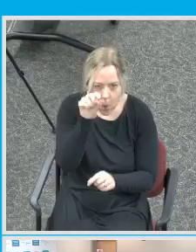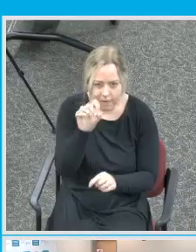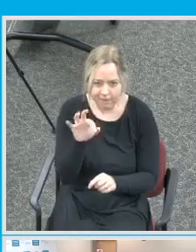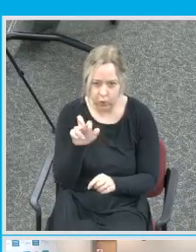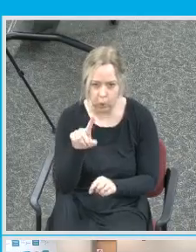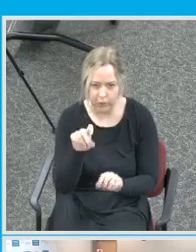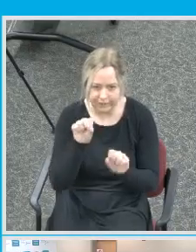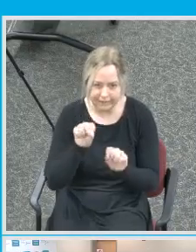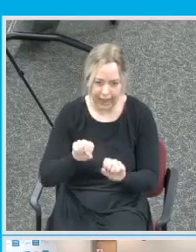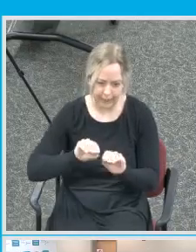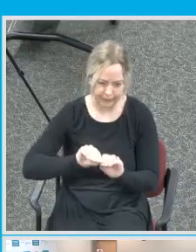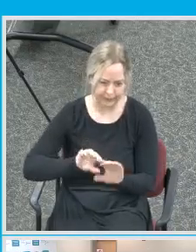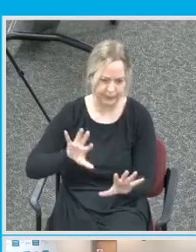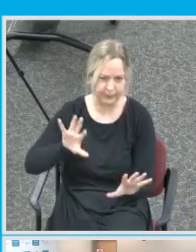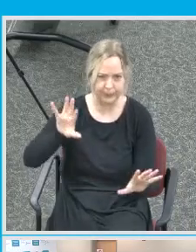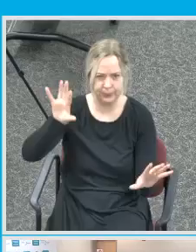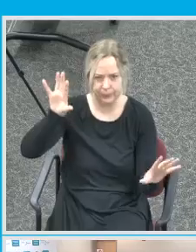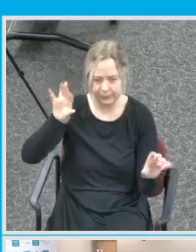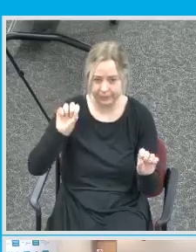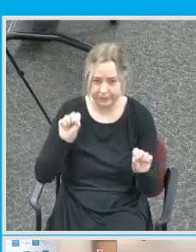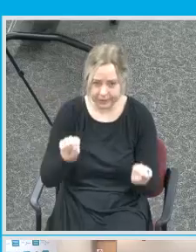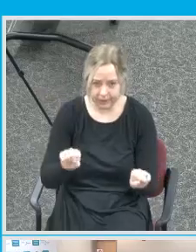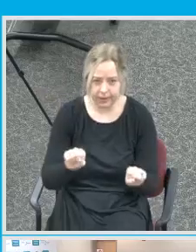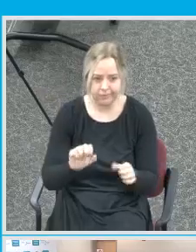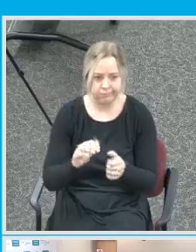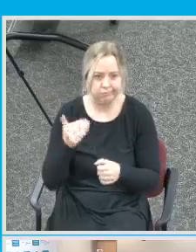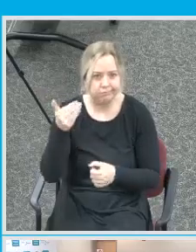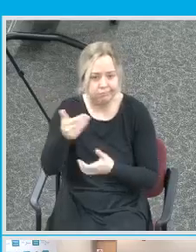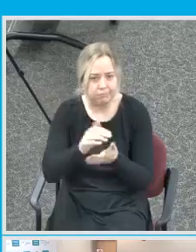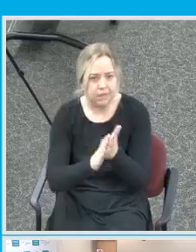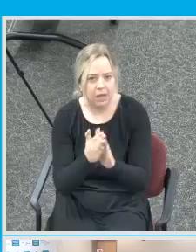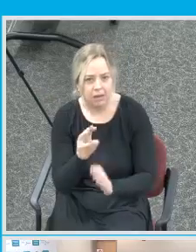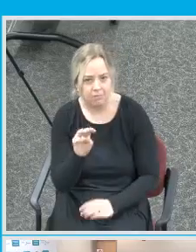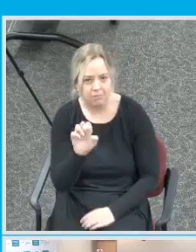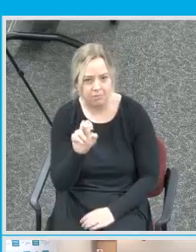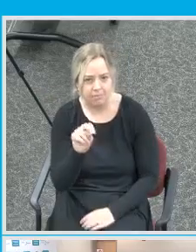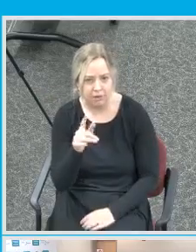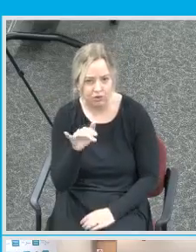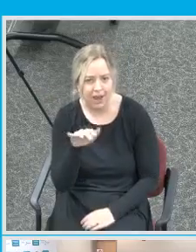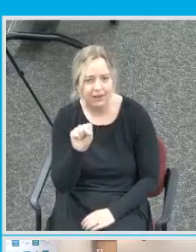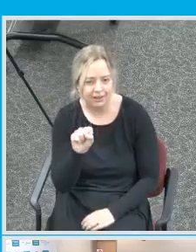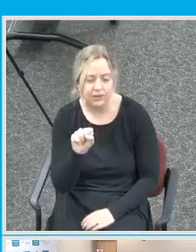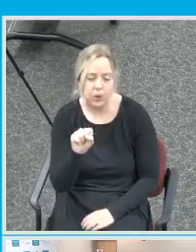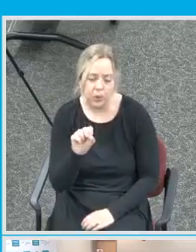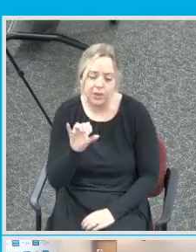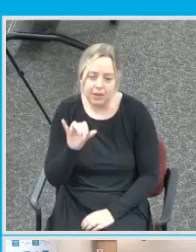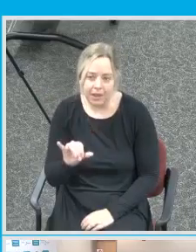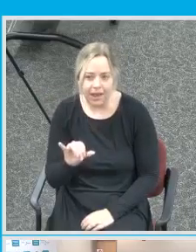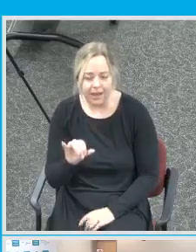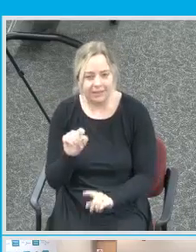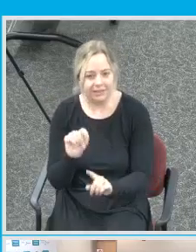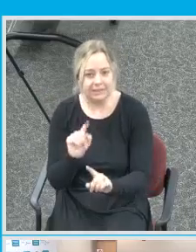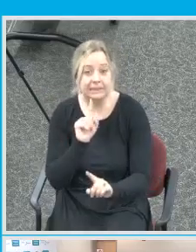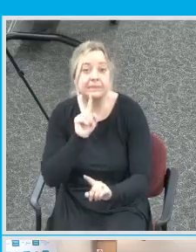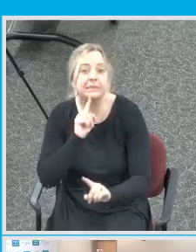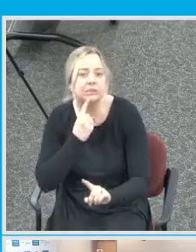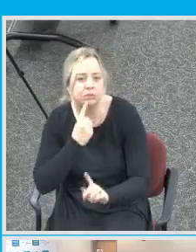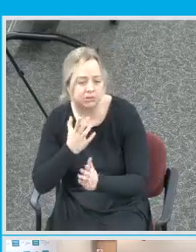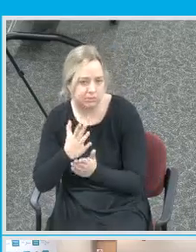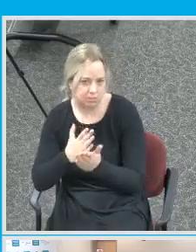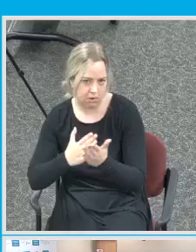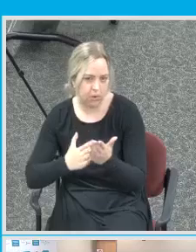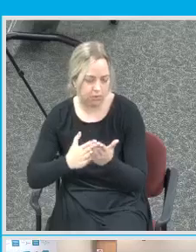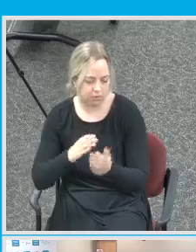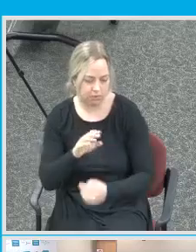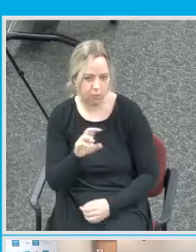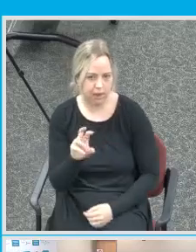brain viral infection, or it can be meningitis. All right, and so that's the serious form of West Nile virus disease. Those are the